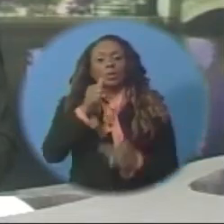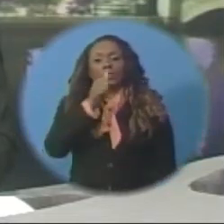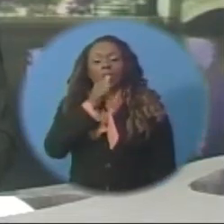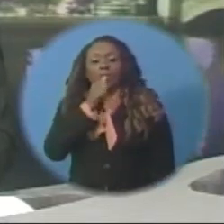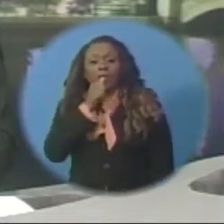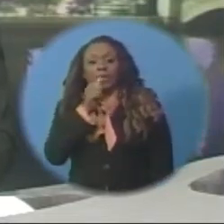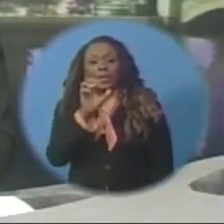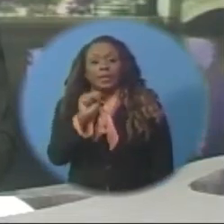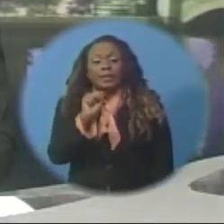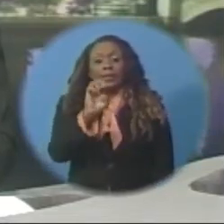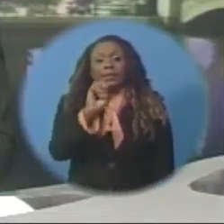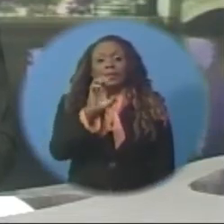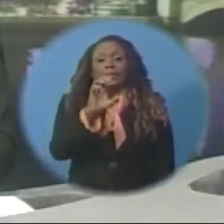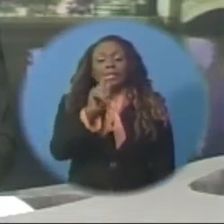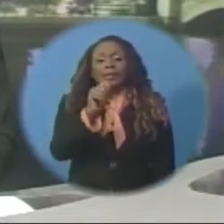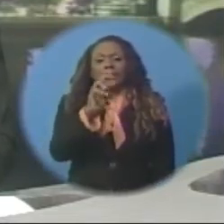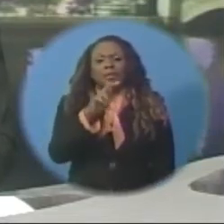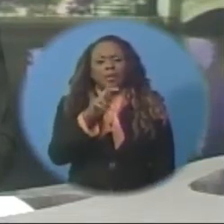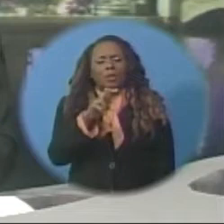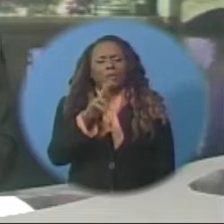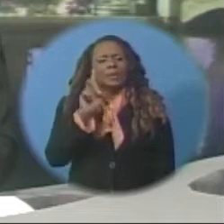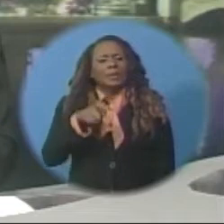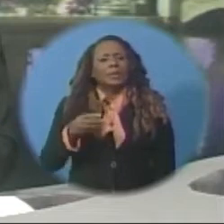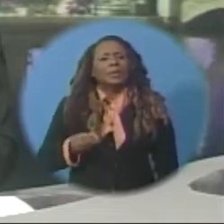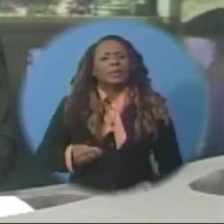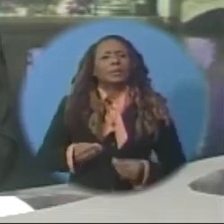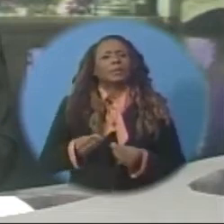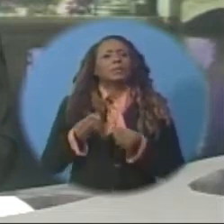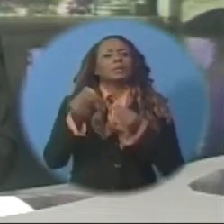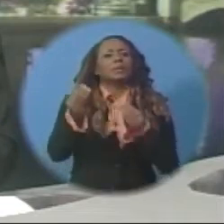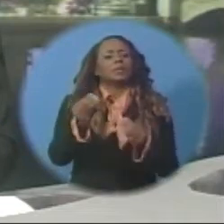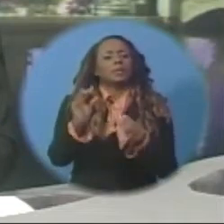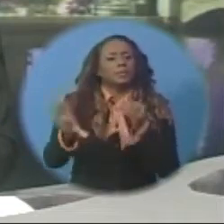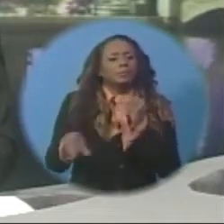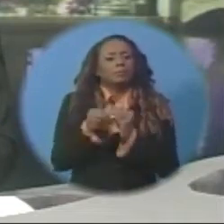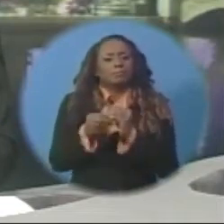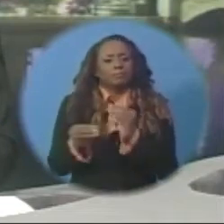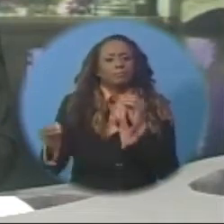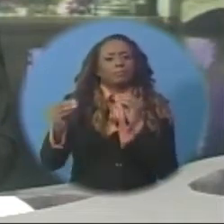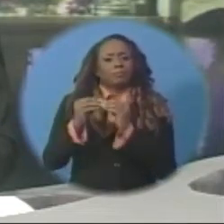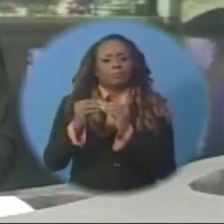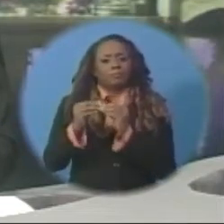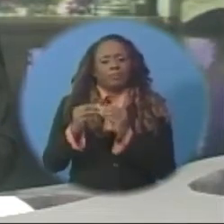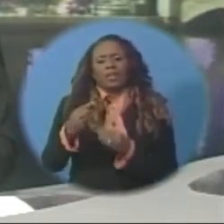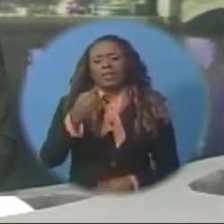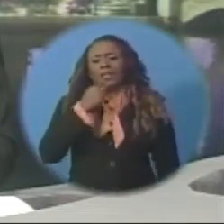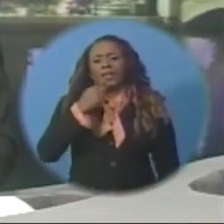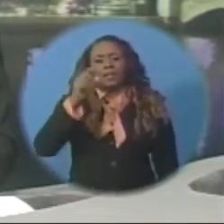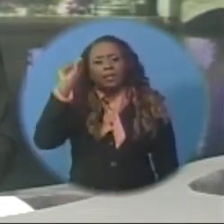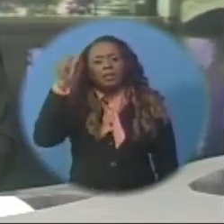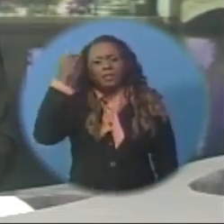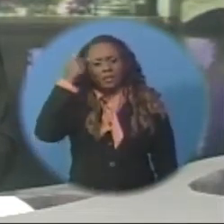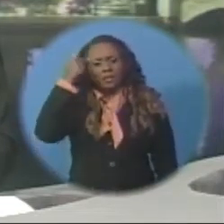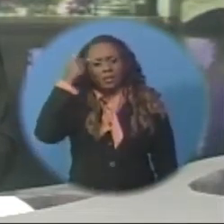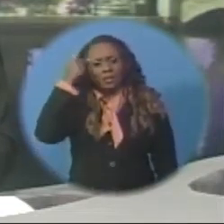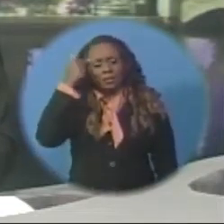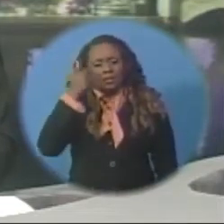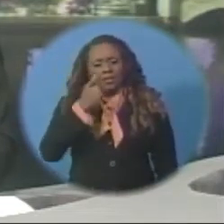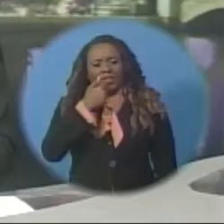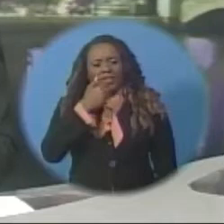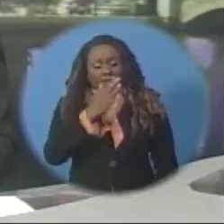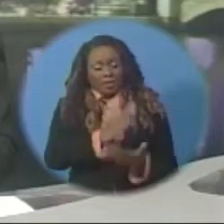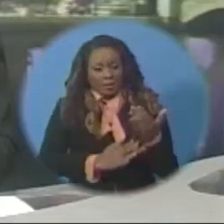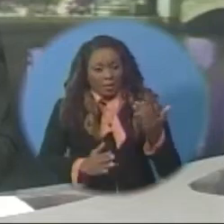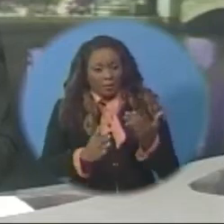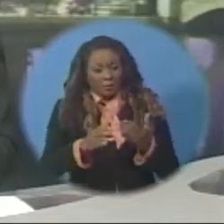their members the need to contribute more. He's also revealed that government is clamping down on companies that receive